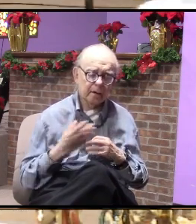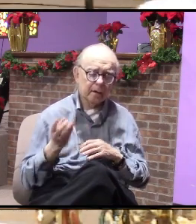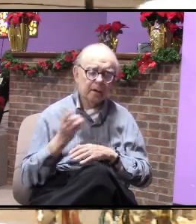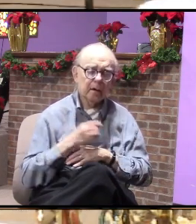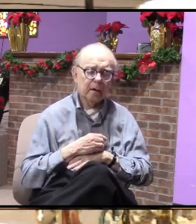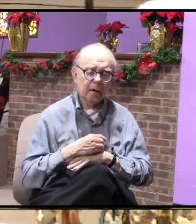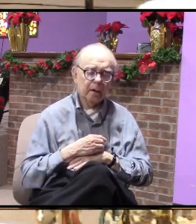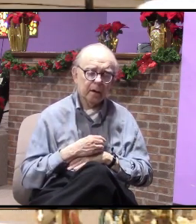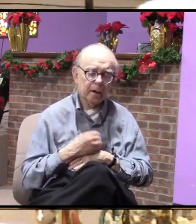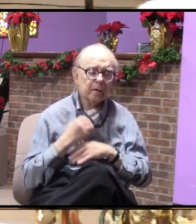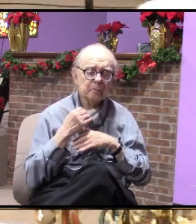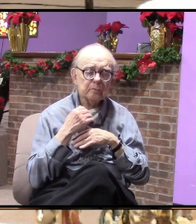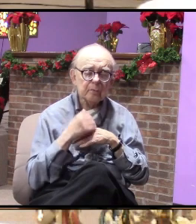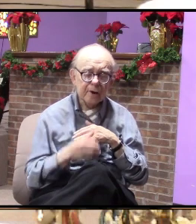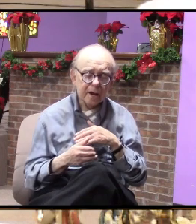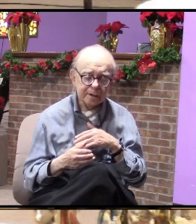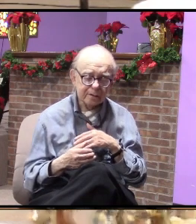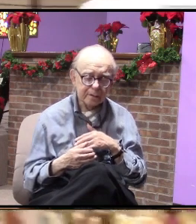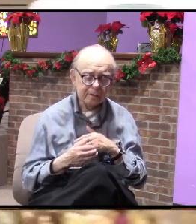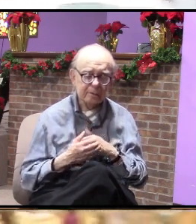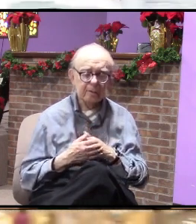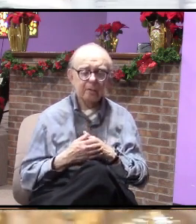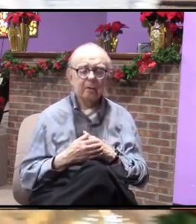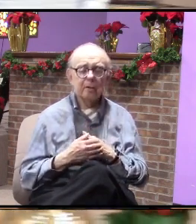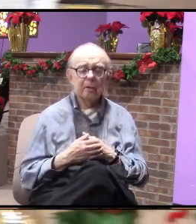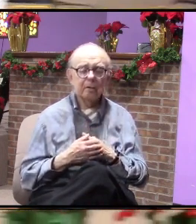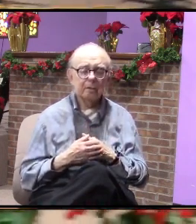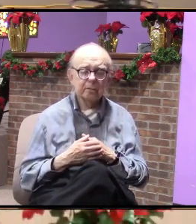daily bread.